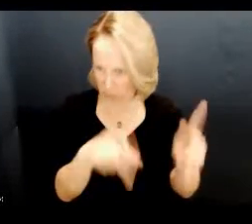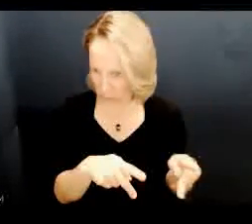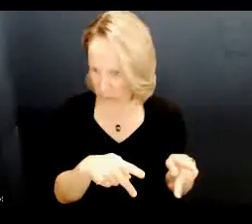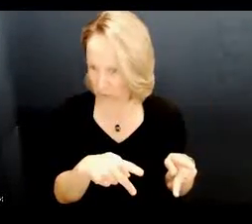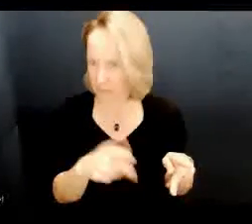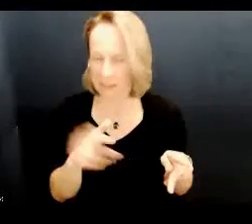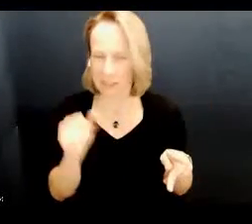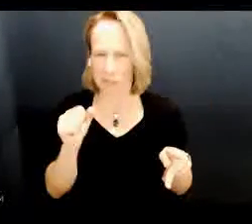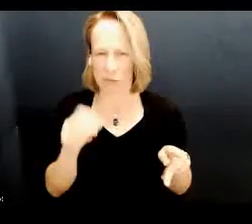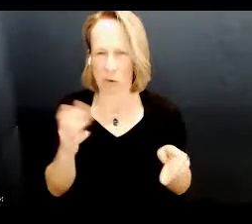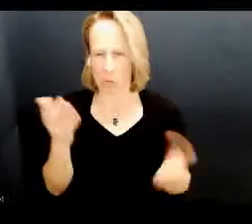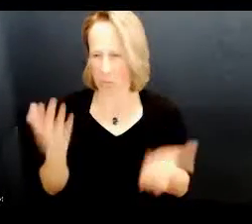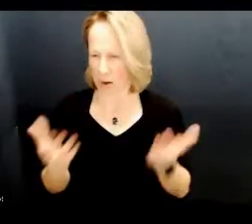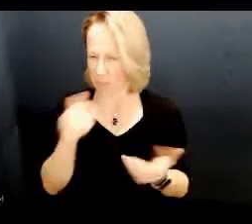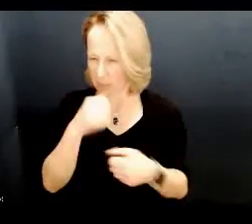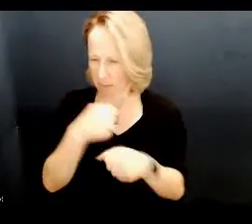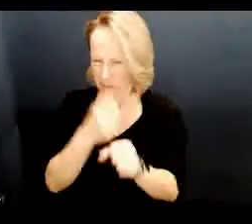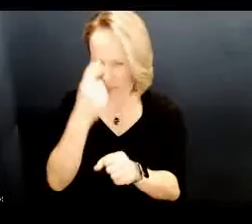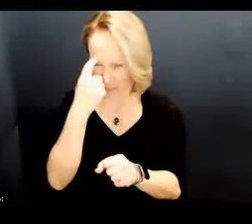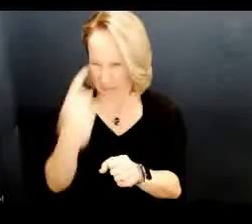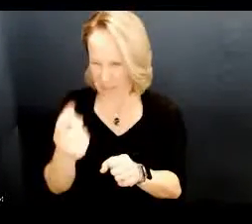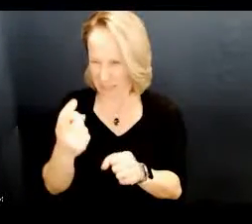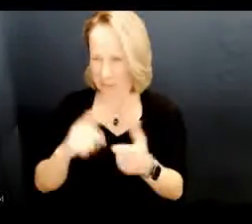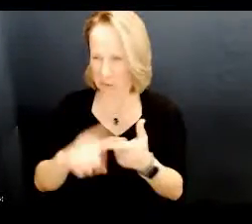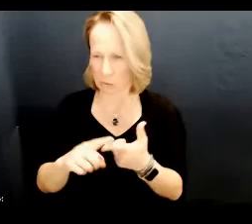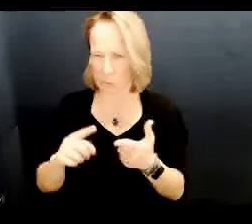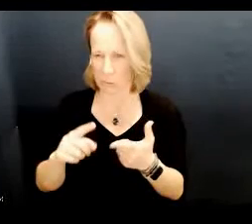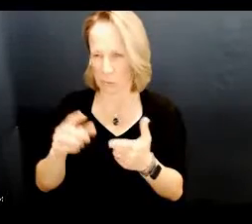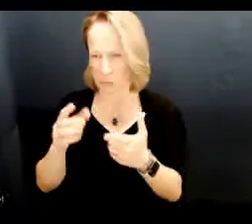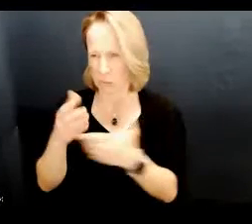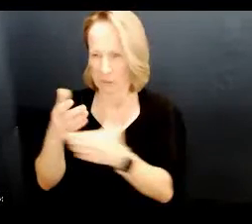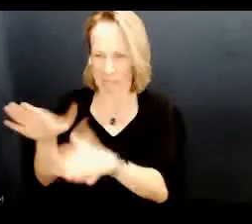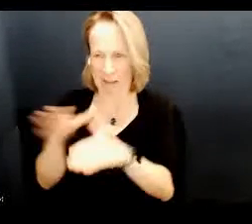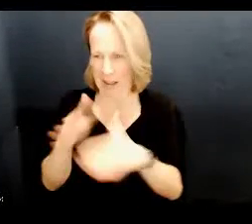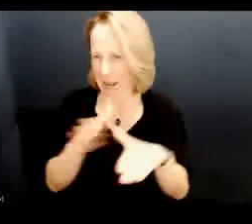make sense always to divide up into those discipline-specific